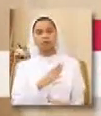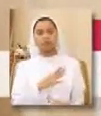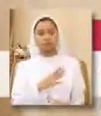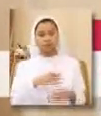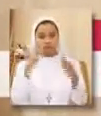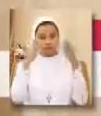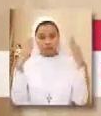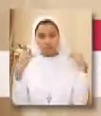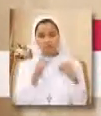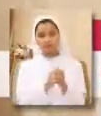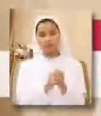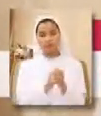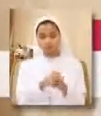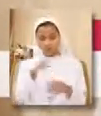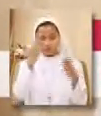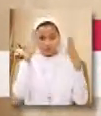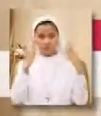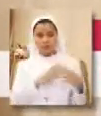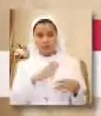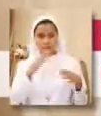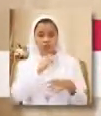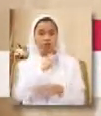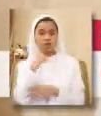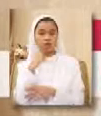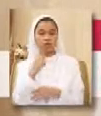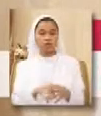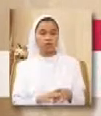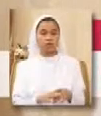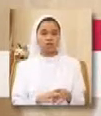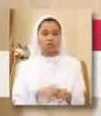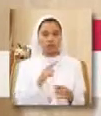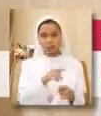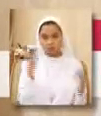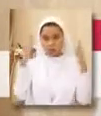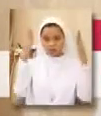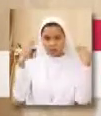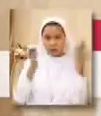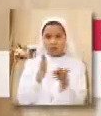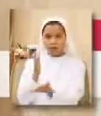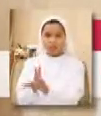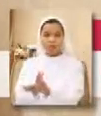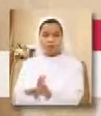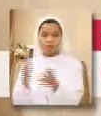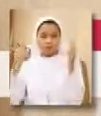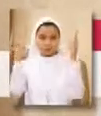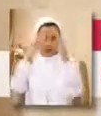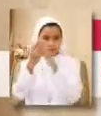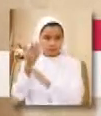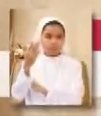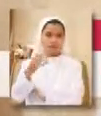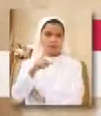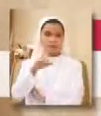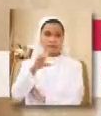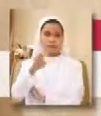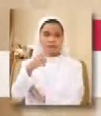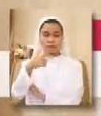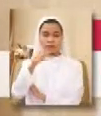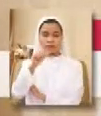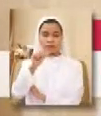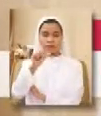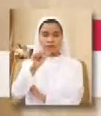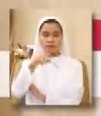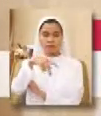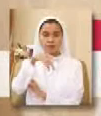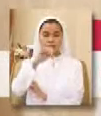told Archbishop Legazpi, I said, Archbishop, we're no longer missionaries of the poor sisters, MOP yeah. sisters. He said,